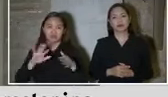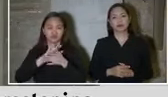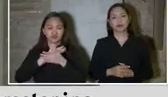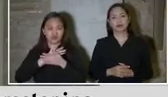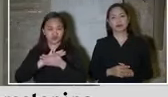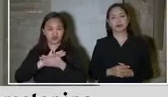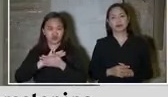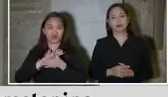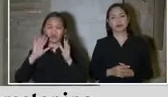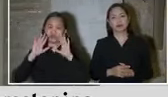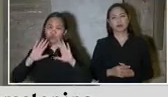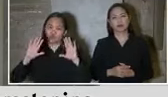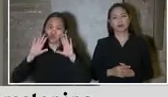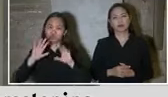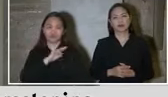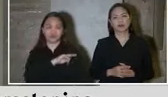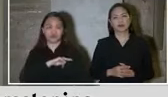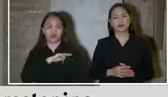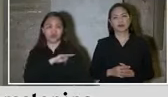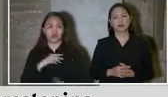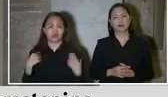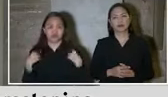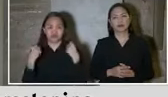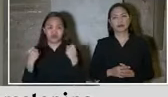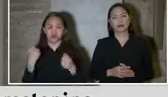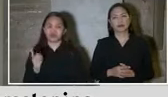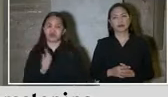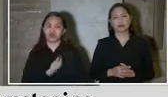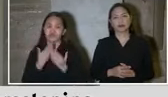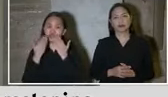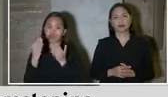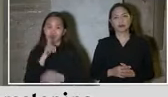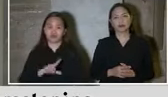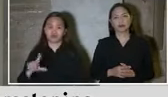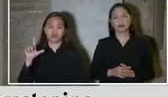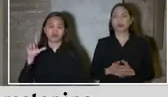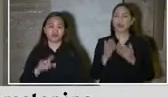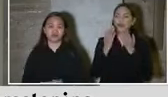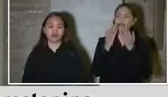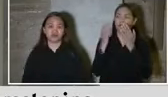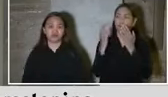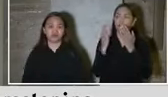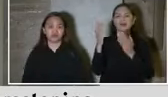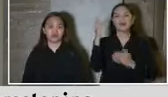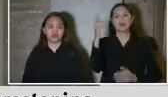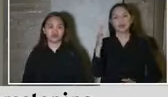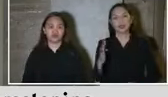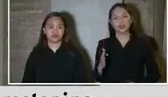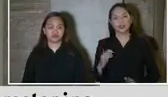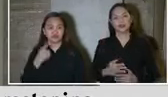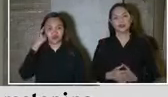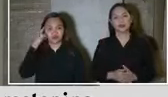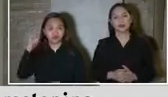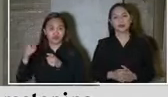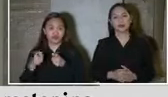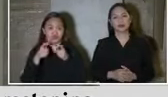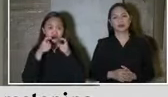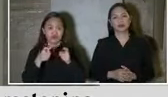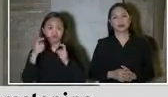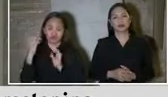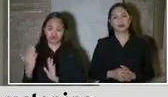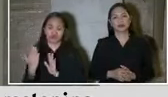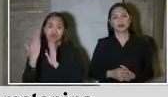wonder of natural immunity, let us thank the Lord. Thanks be to God. For the gift of assuring